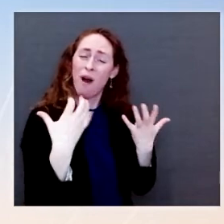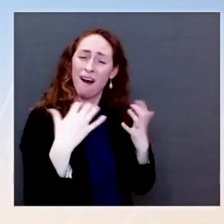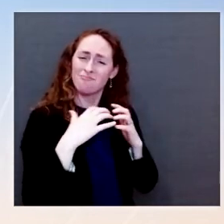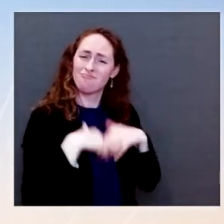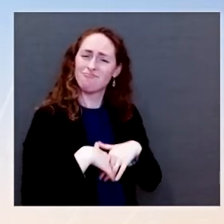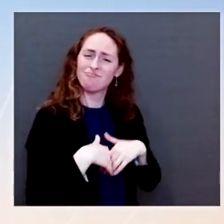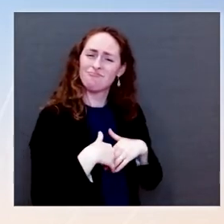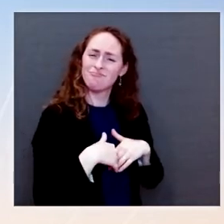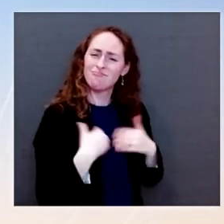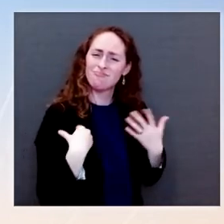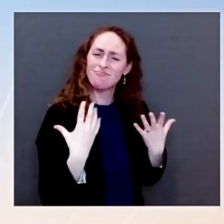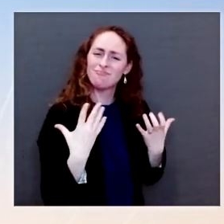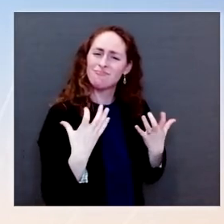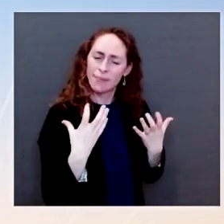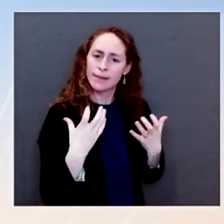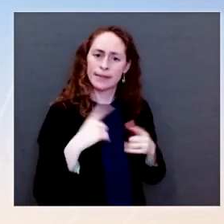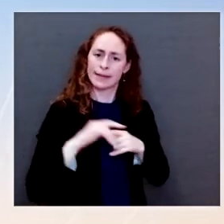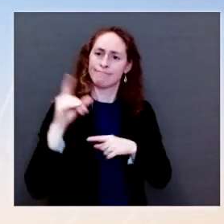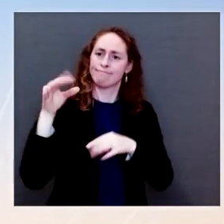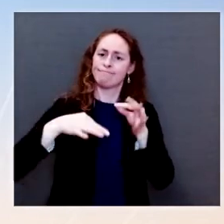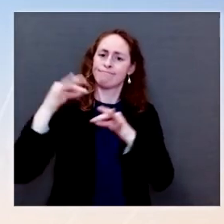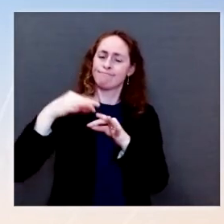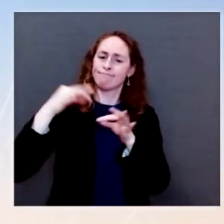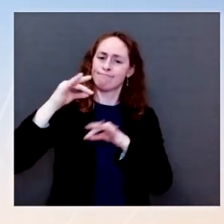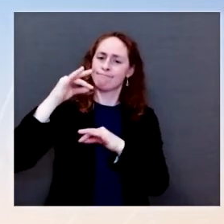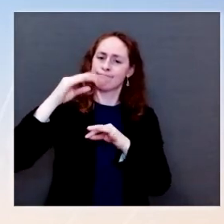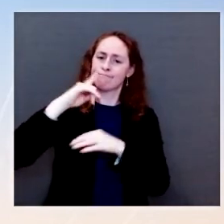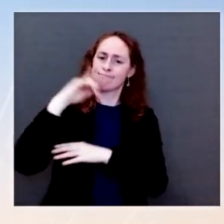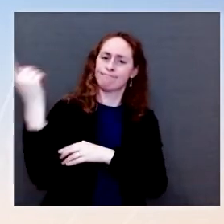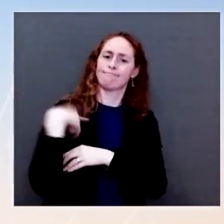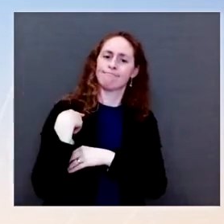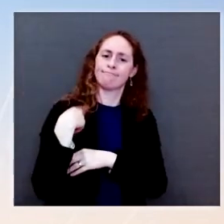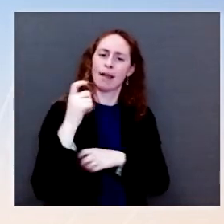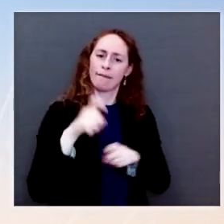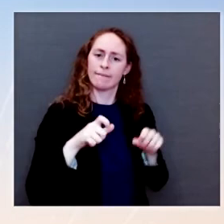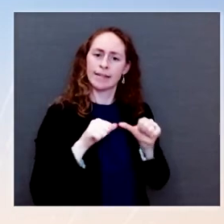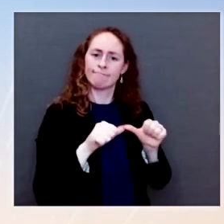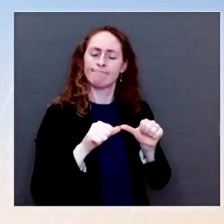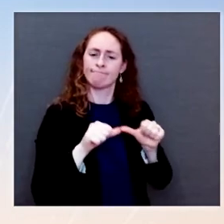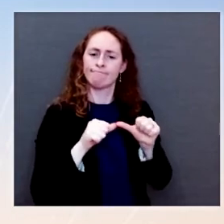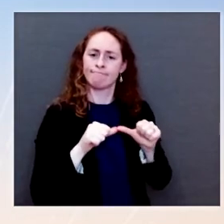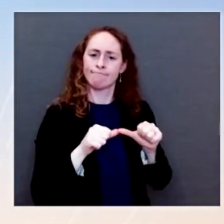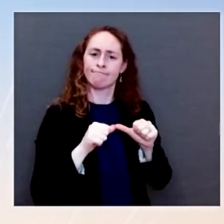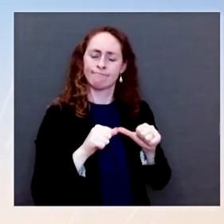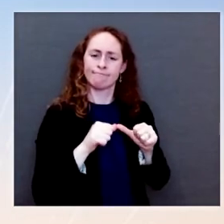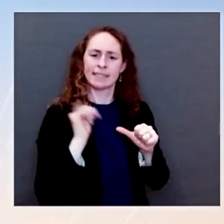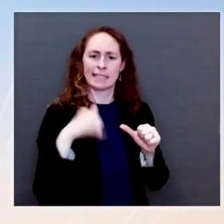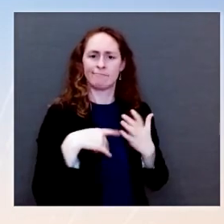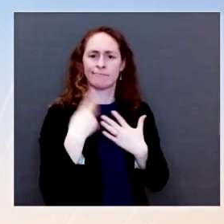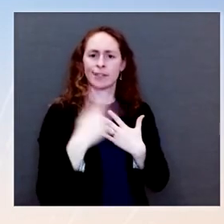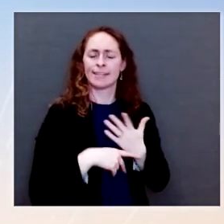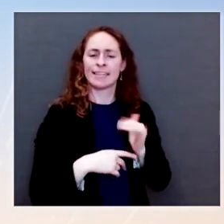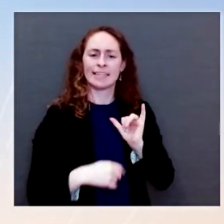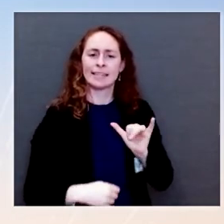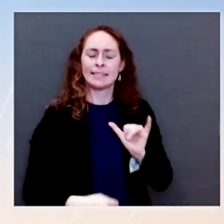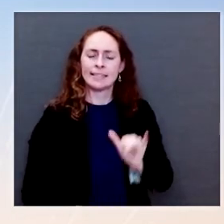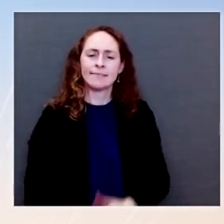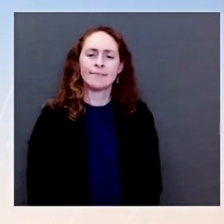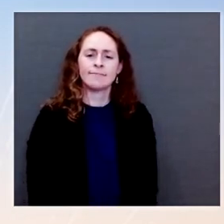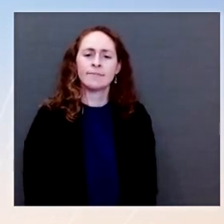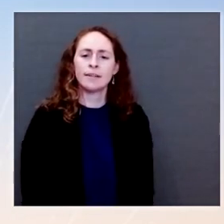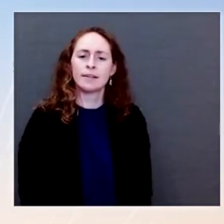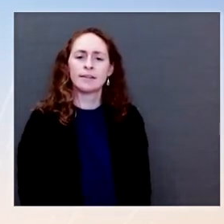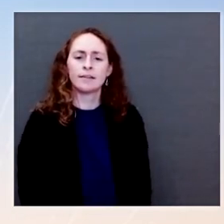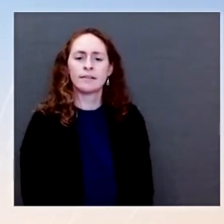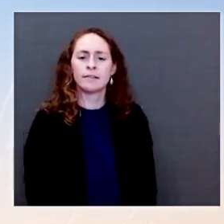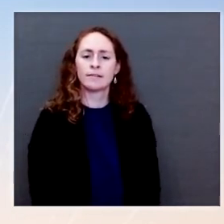make from the Department of Homeland Security to improve some humanitarian components. But we still feel that the program is